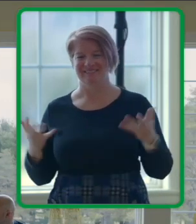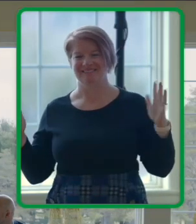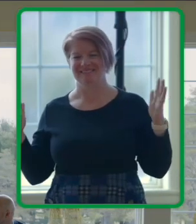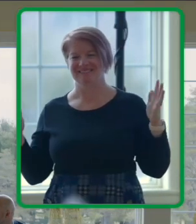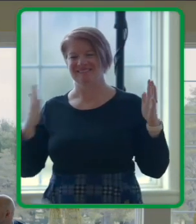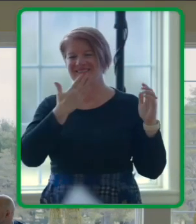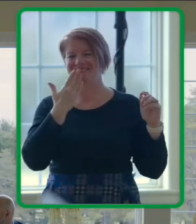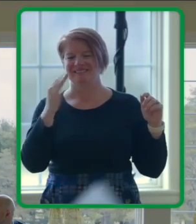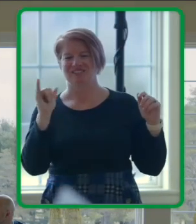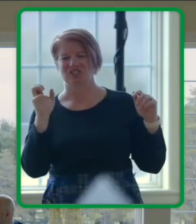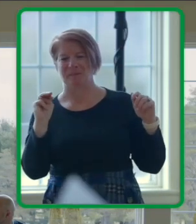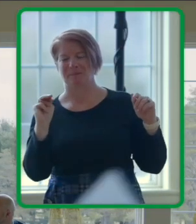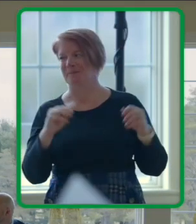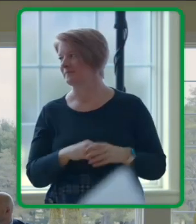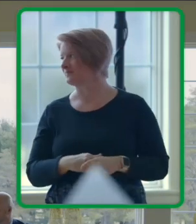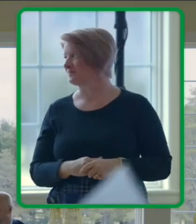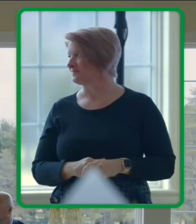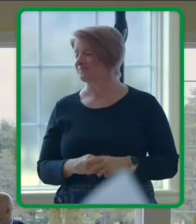Thanks, Jim.